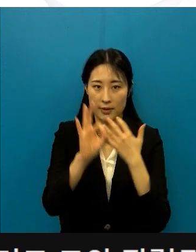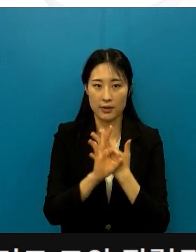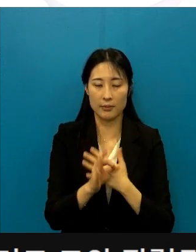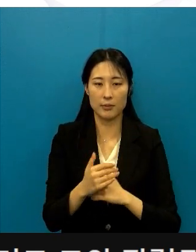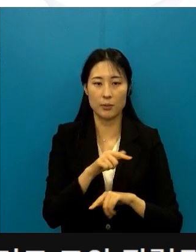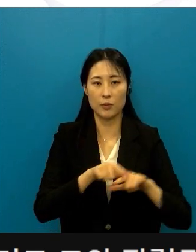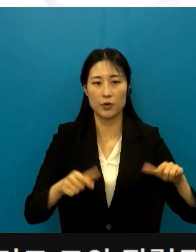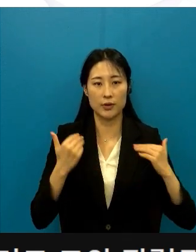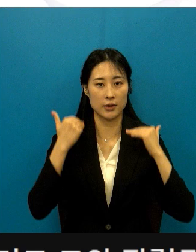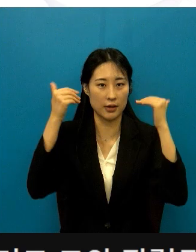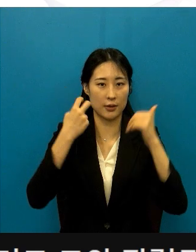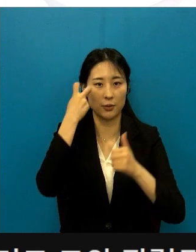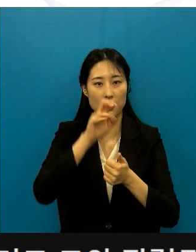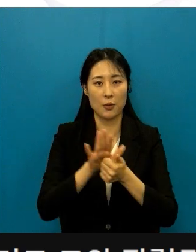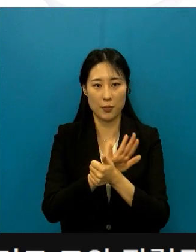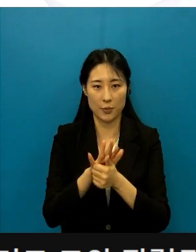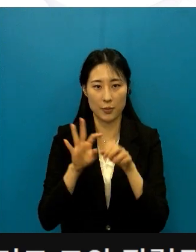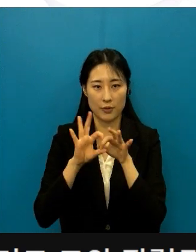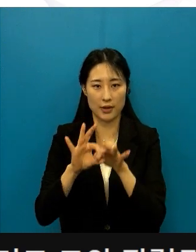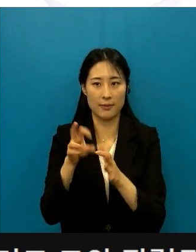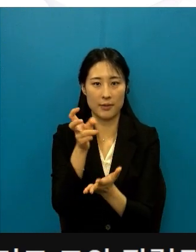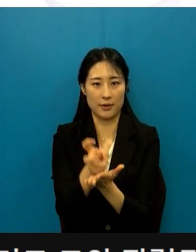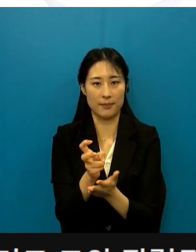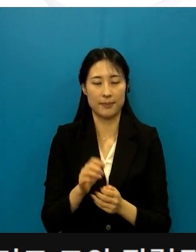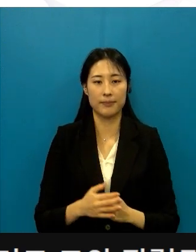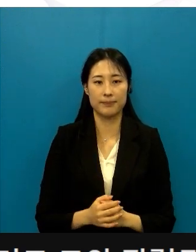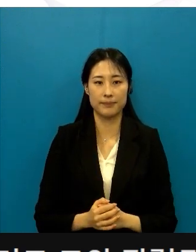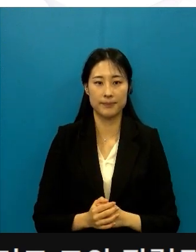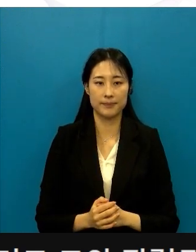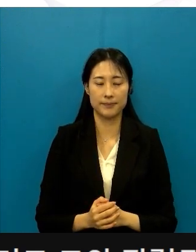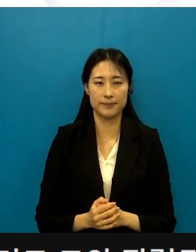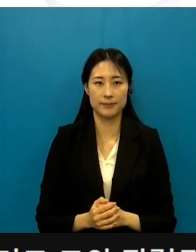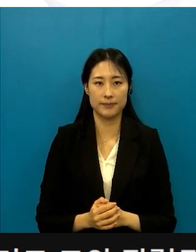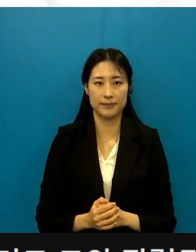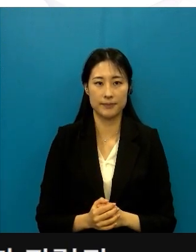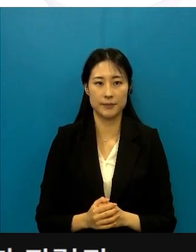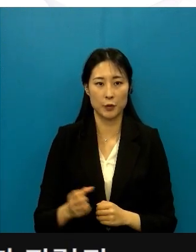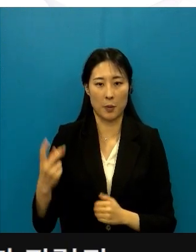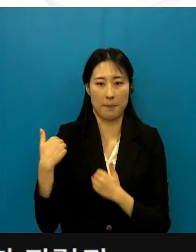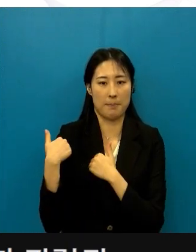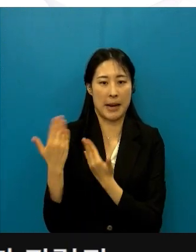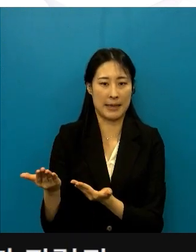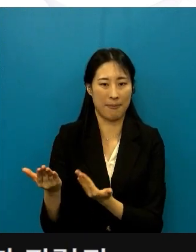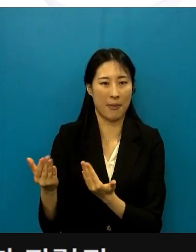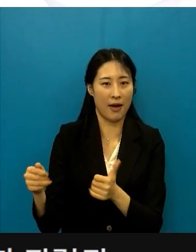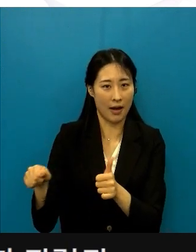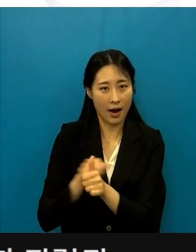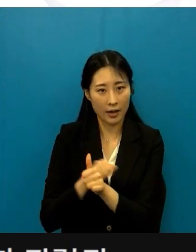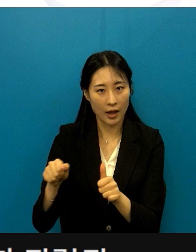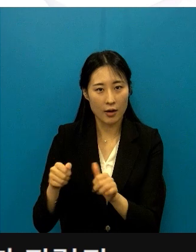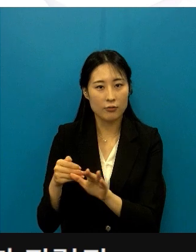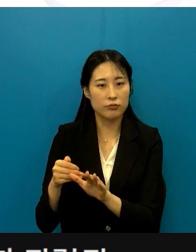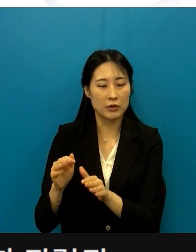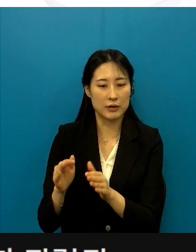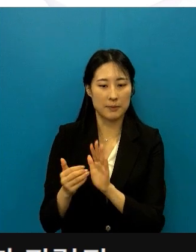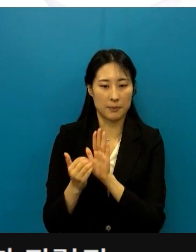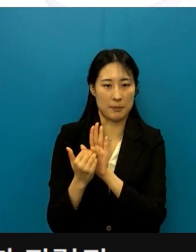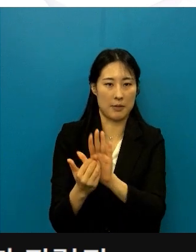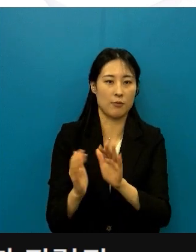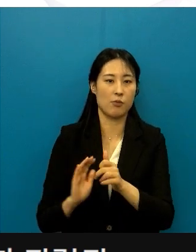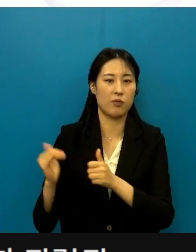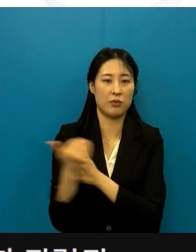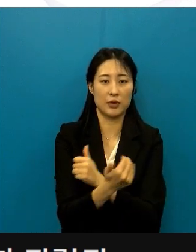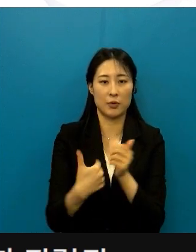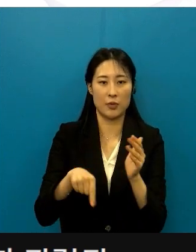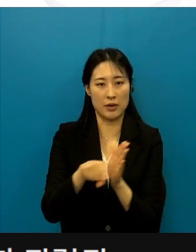about safeguarding adults from abuse and neglect, and provisions about care standards. And the Health Care Act